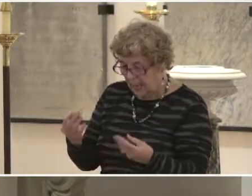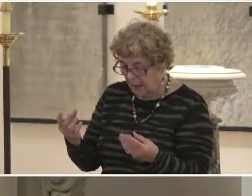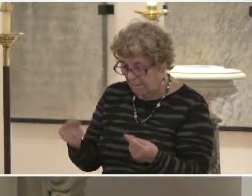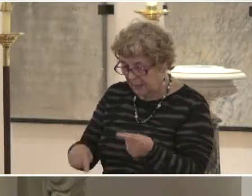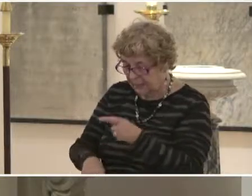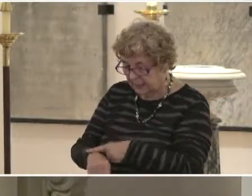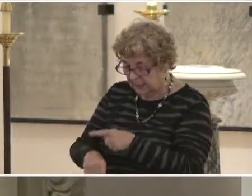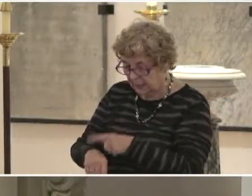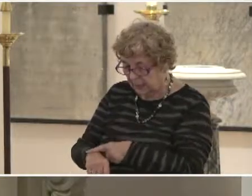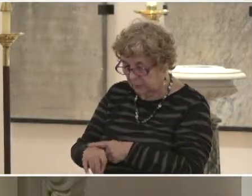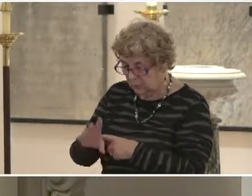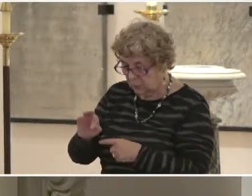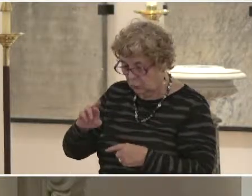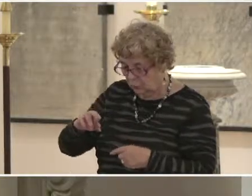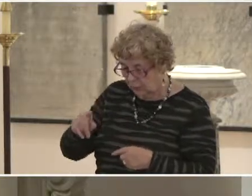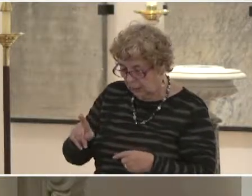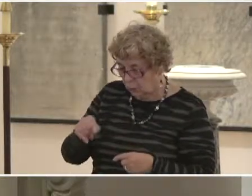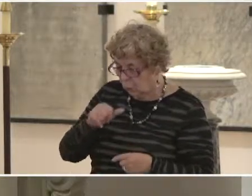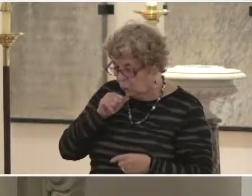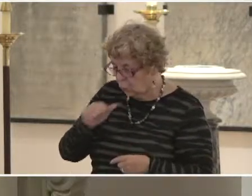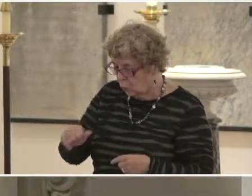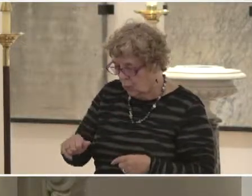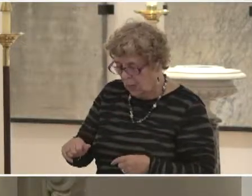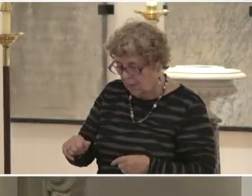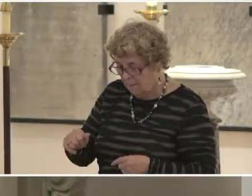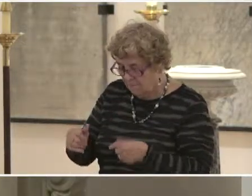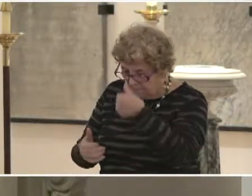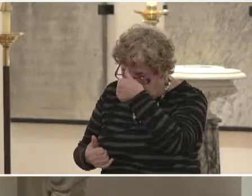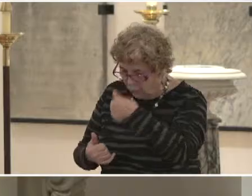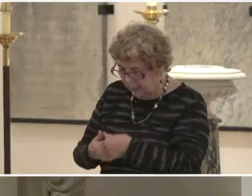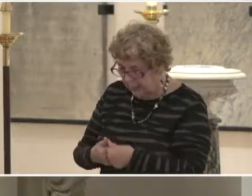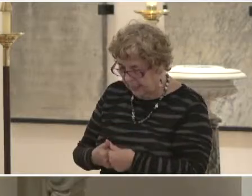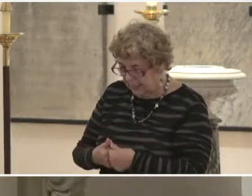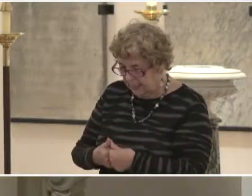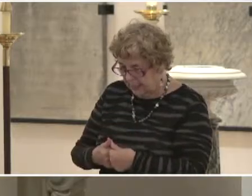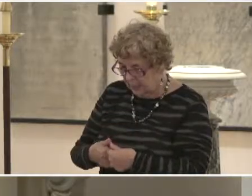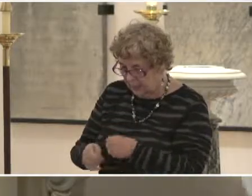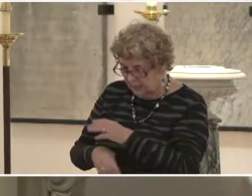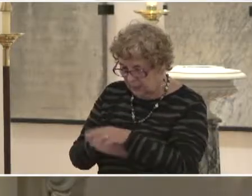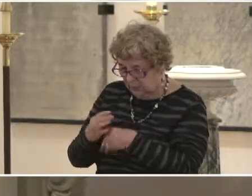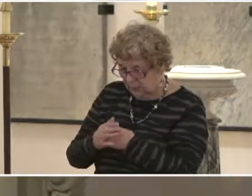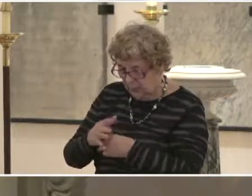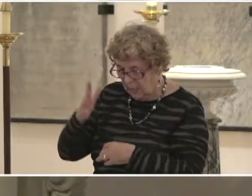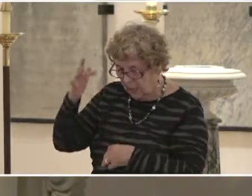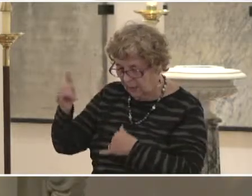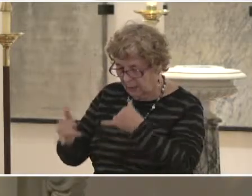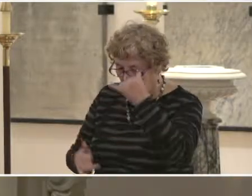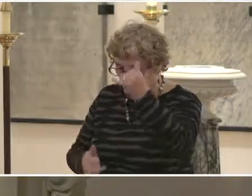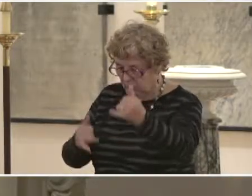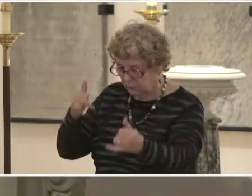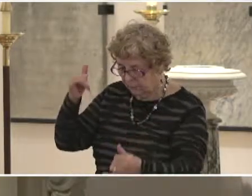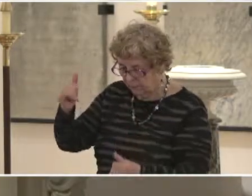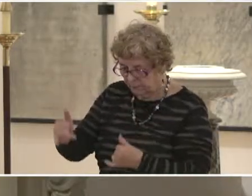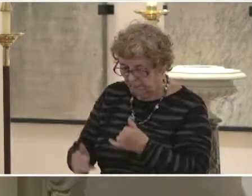times a day and turns back to you seven times and says, I repent, you must